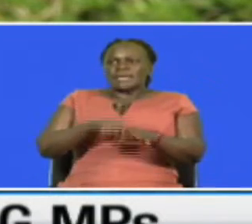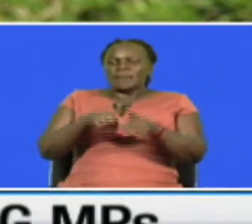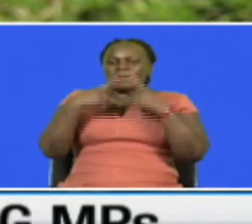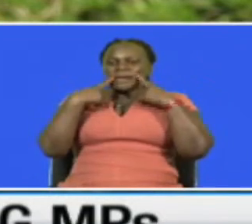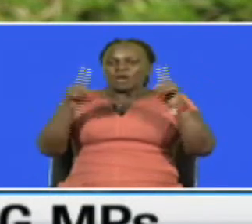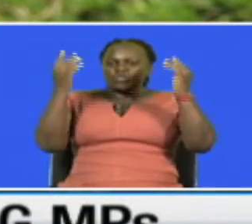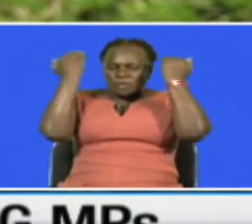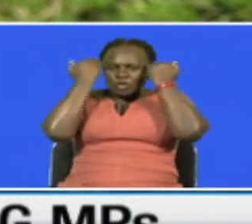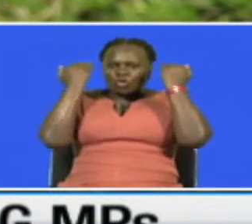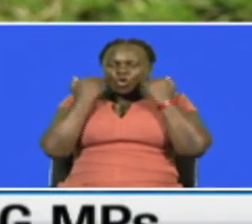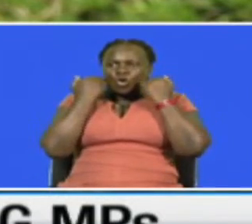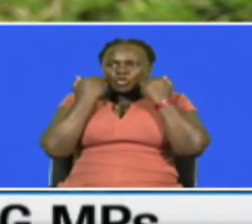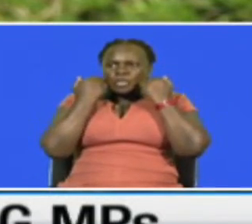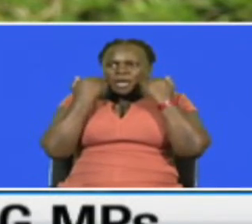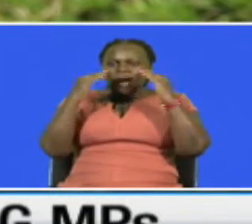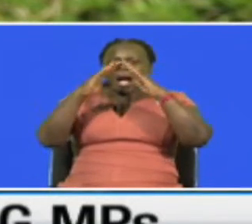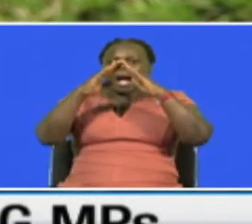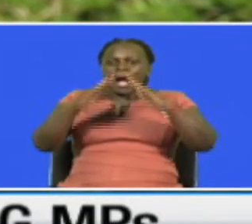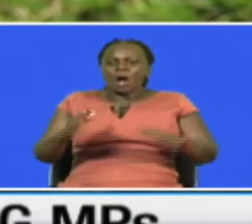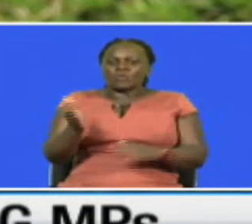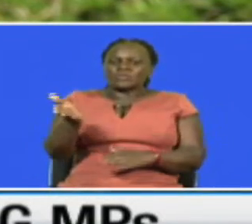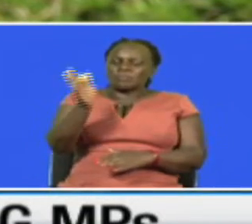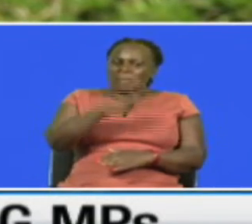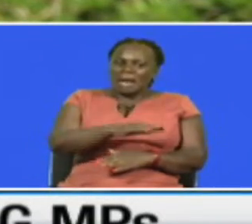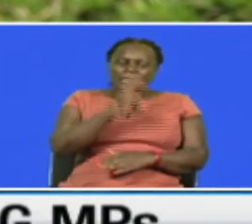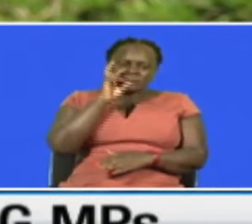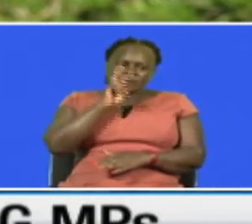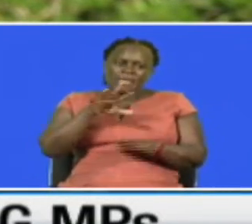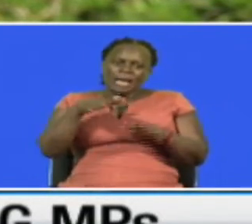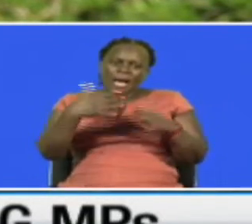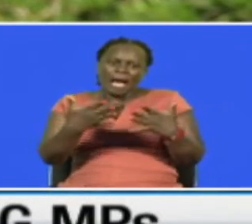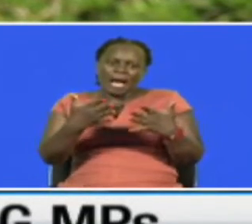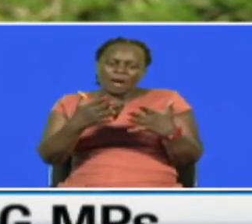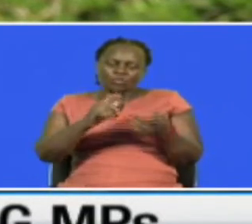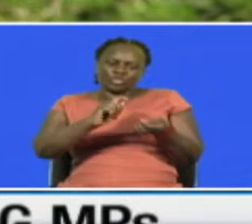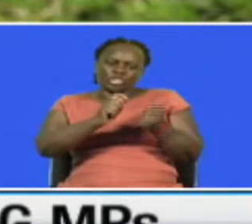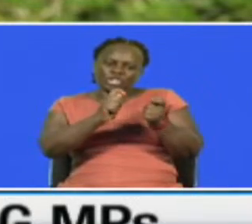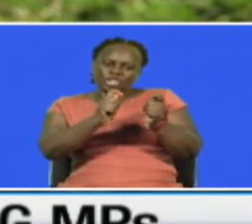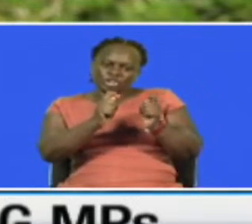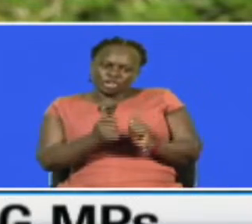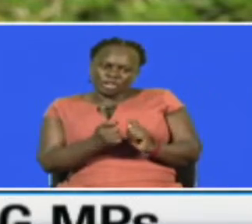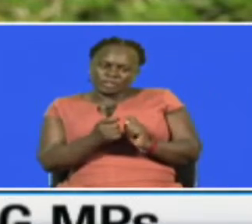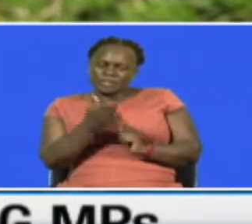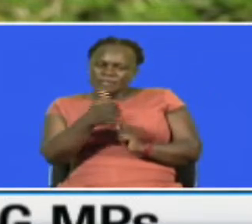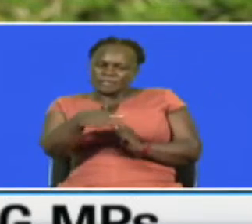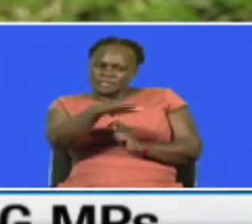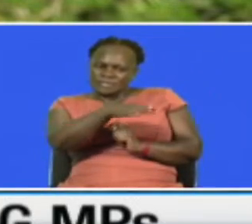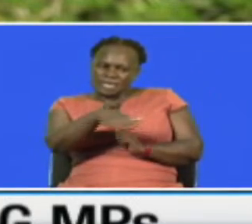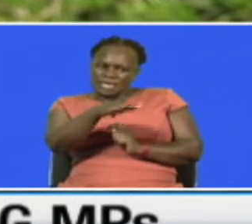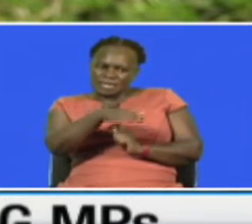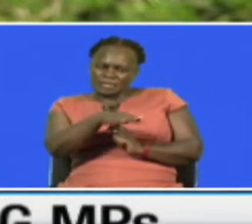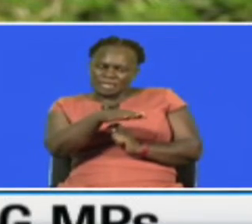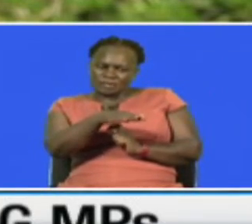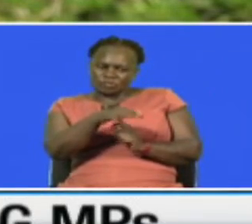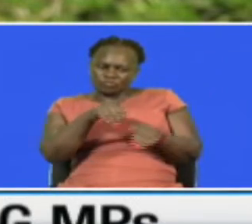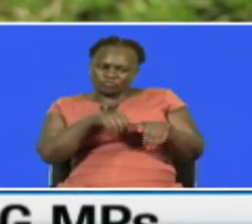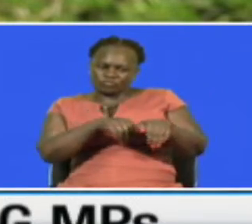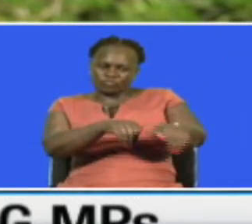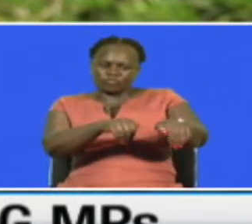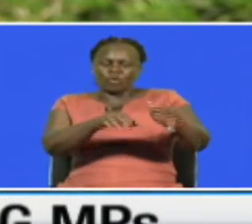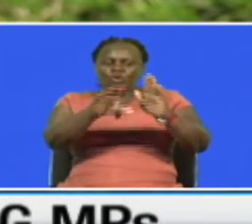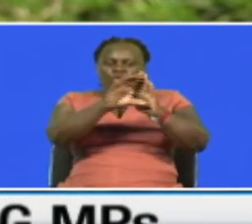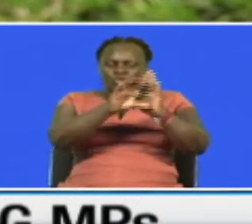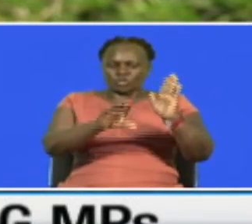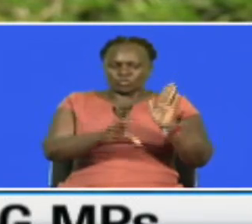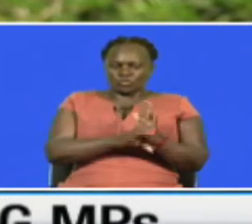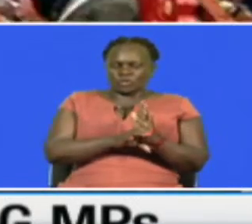the court, it was up to the House again to go back and see how are we going to fine-tune these particular aspects so that we realign with that